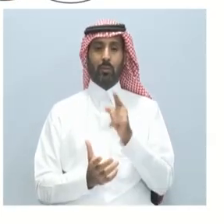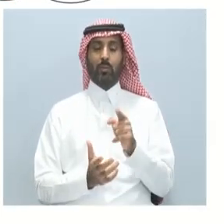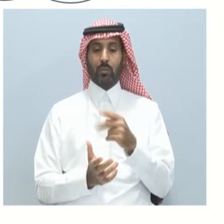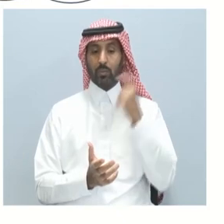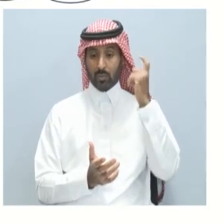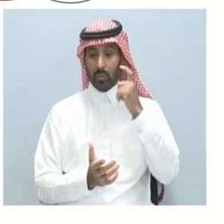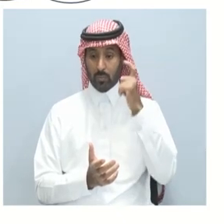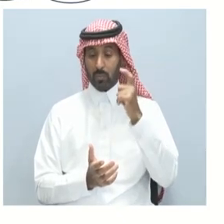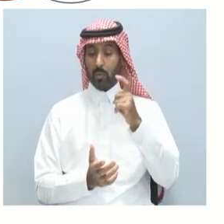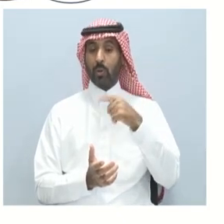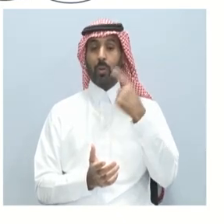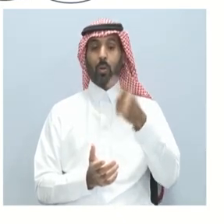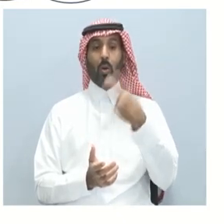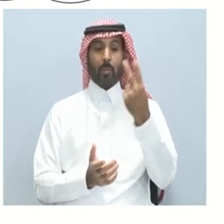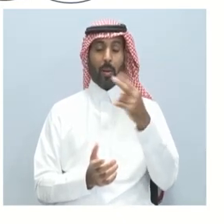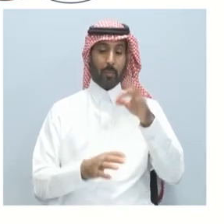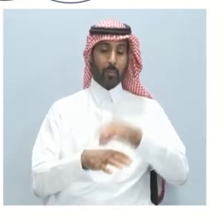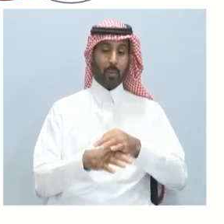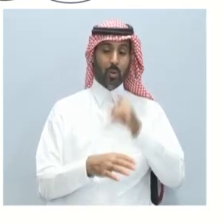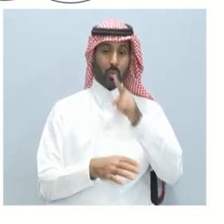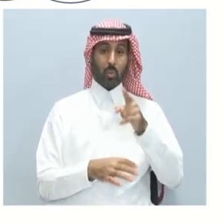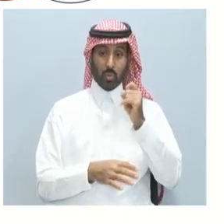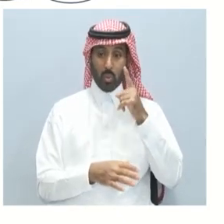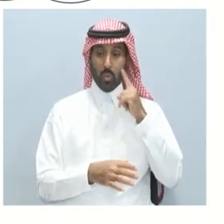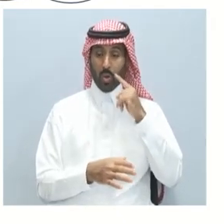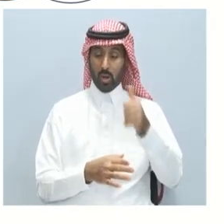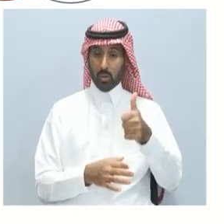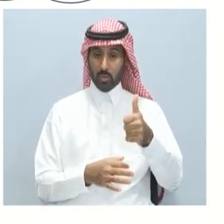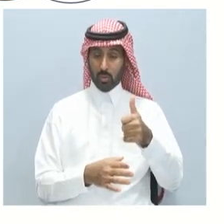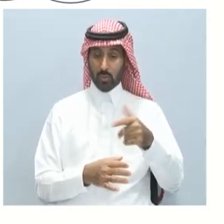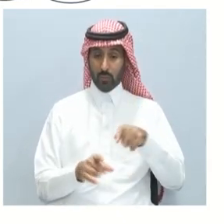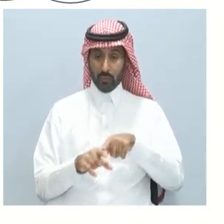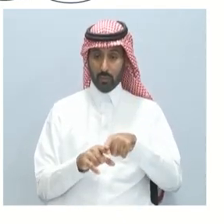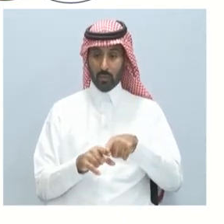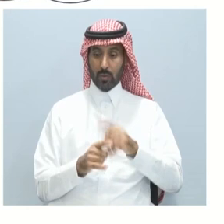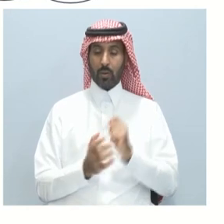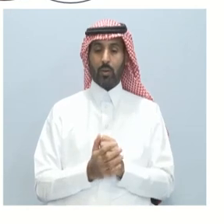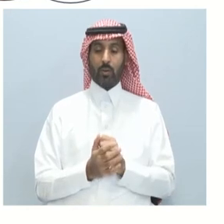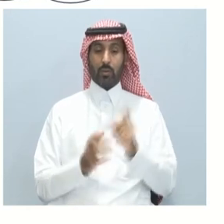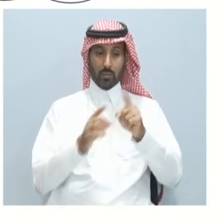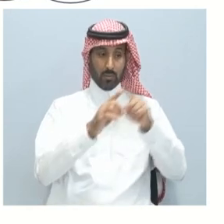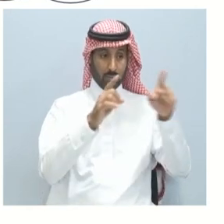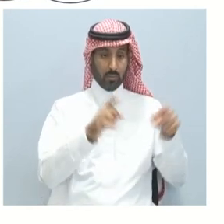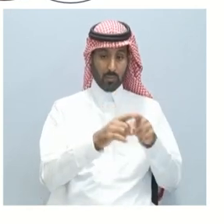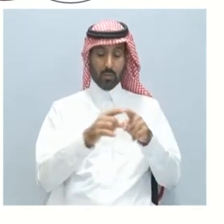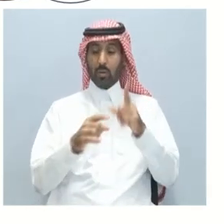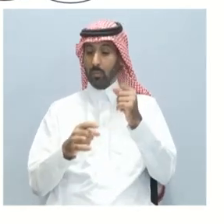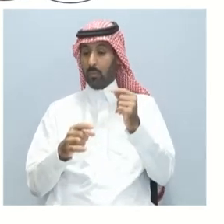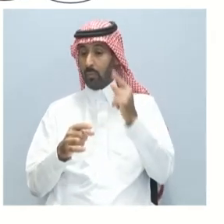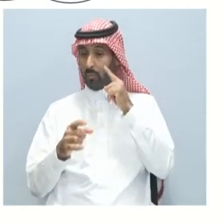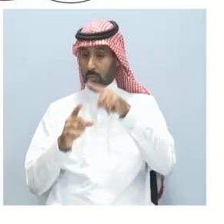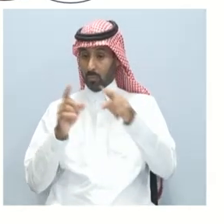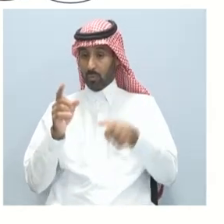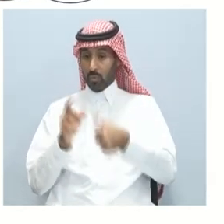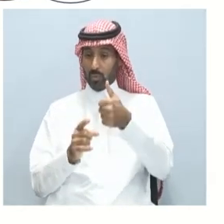going to think about two people who you know, who are good friends. Using a Venn diagram, write the qualities you feel